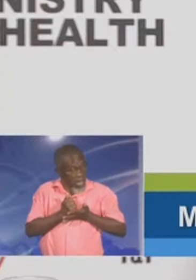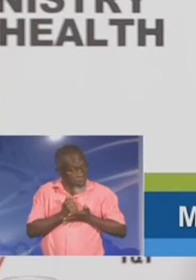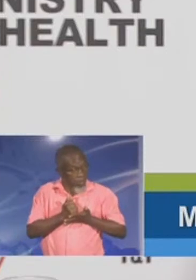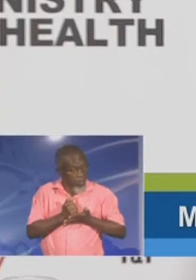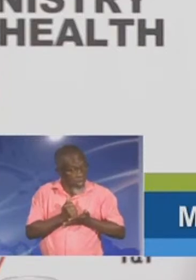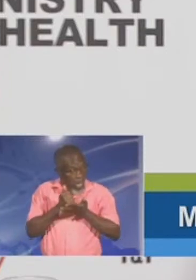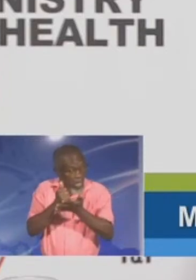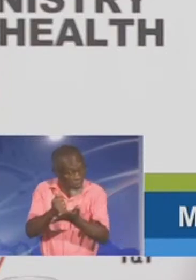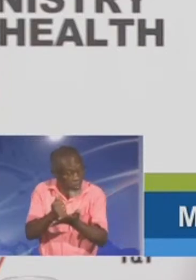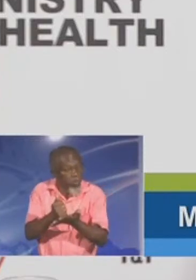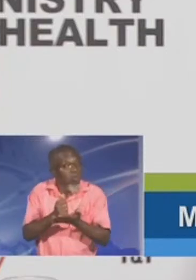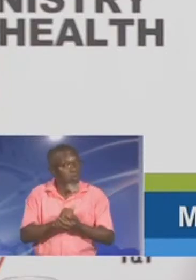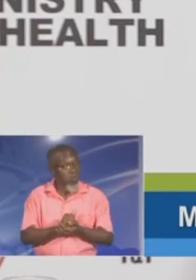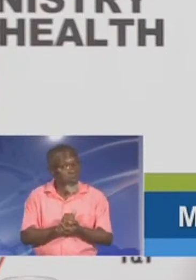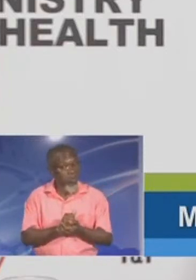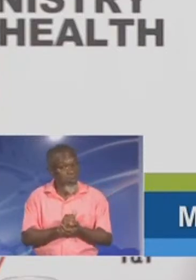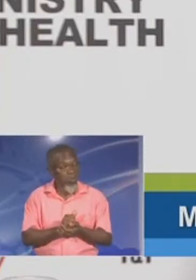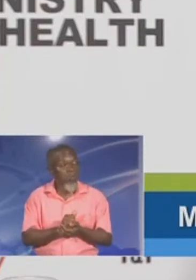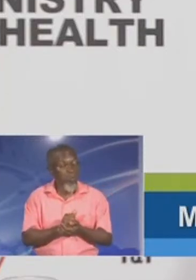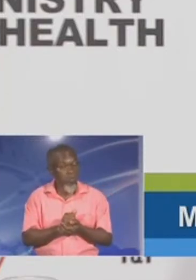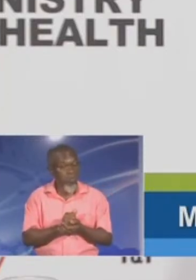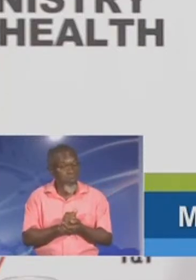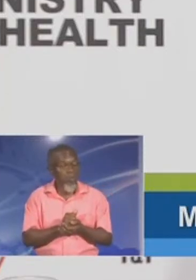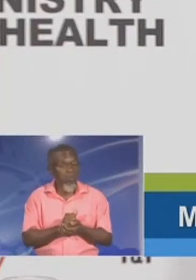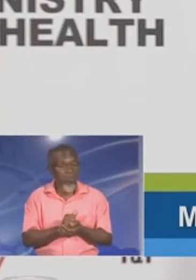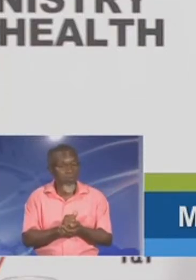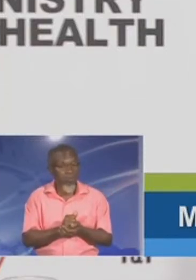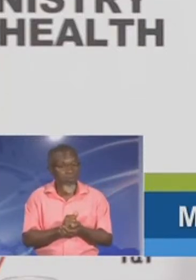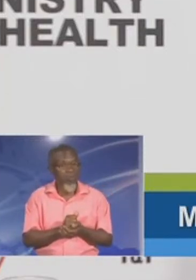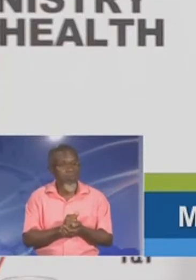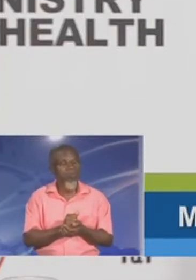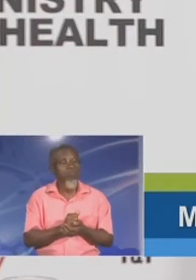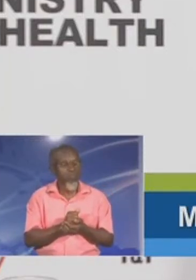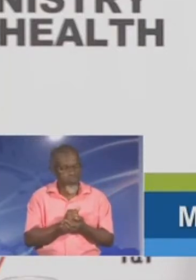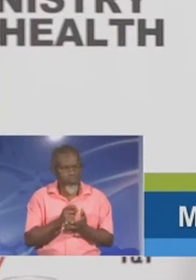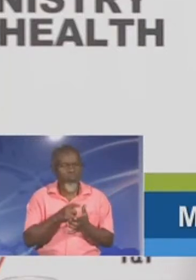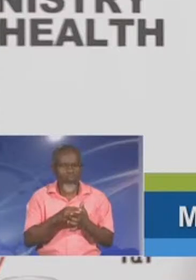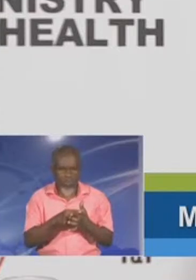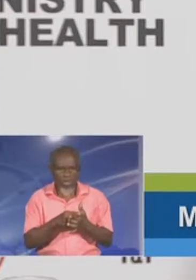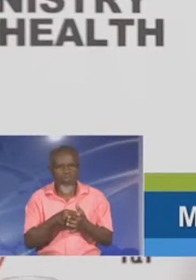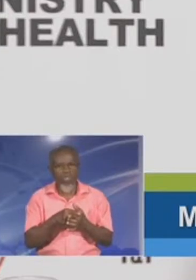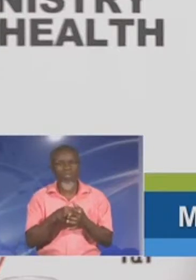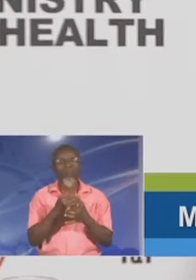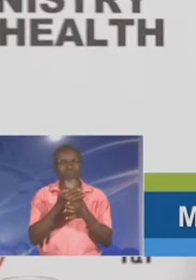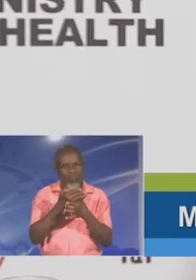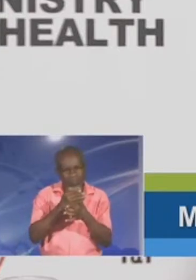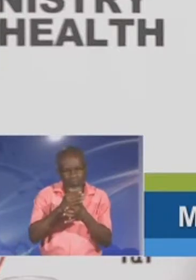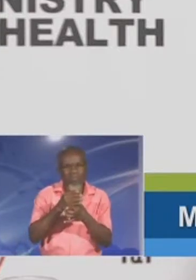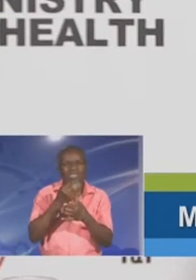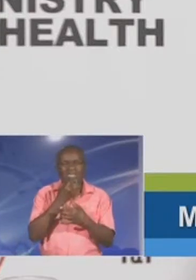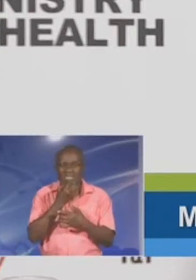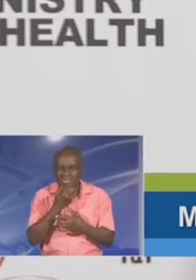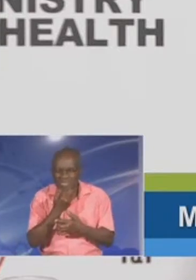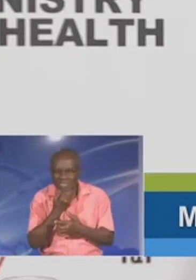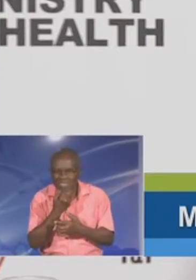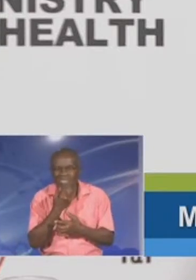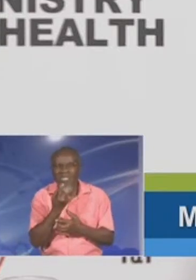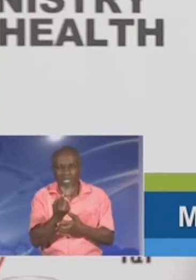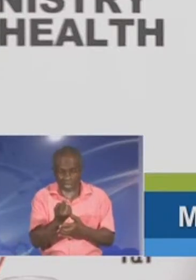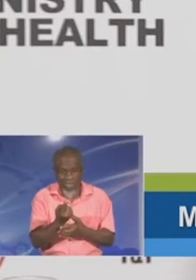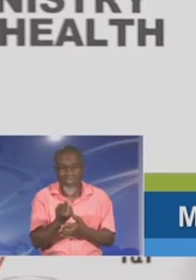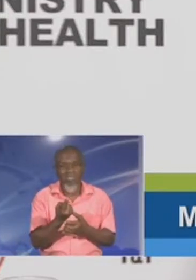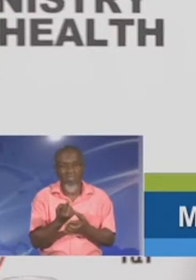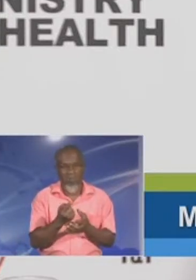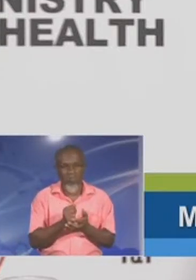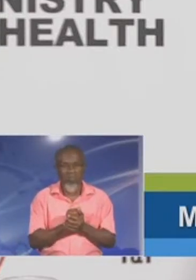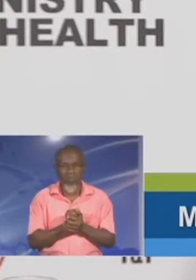help? And at that point, you start to share with them ways that they can get that help. And if they're concerned about